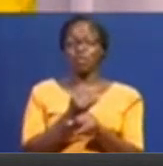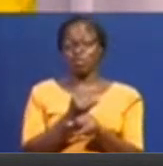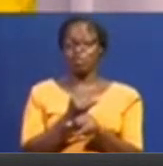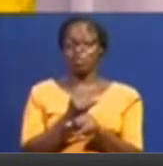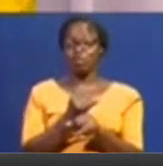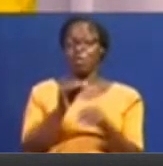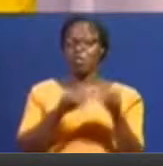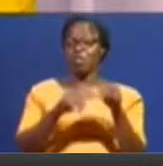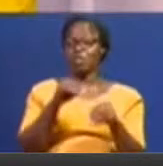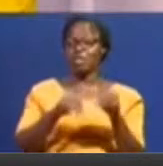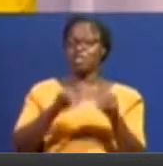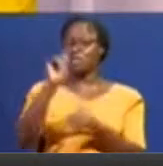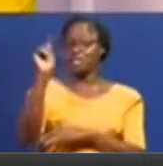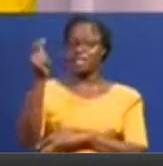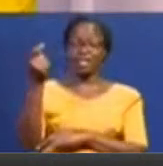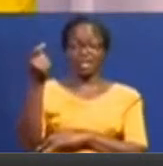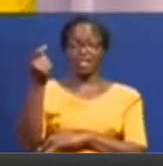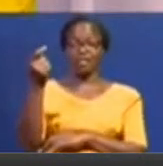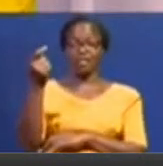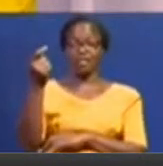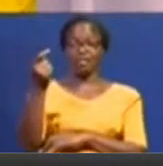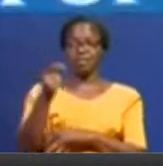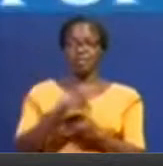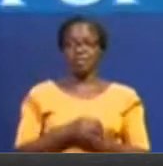industry of elections in Kenya.